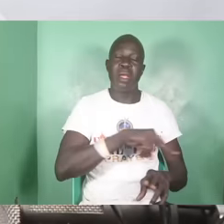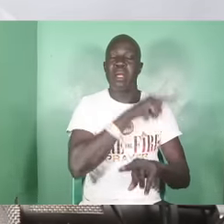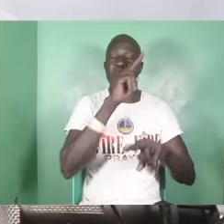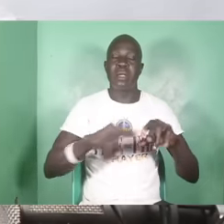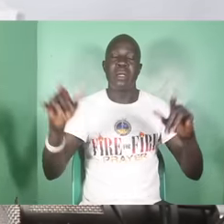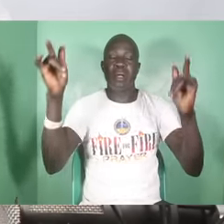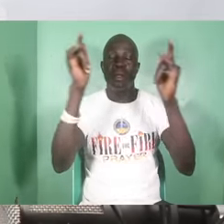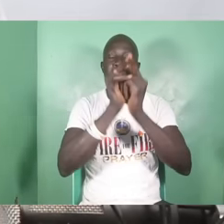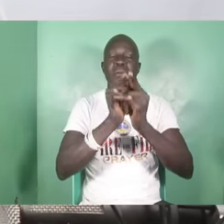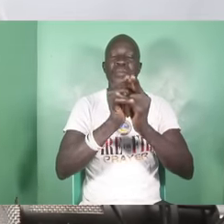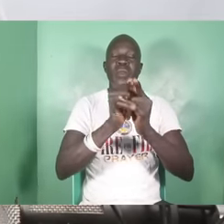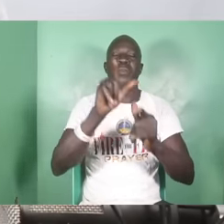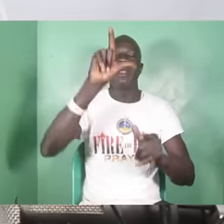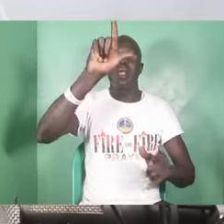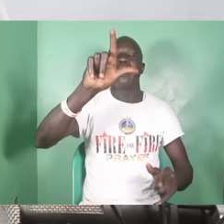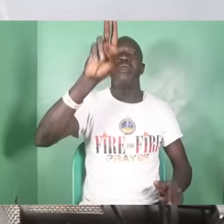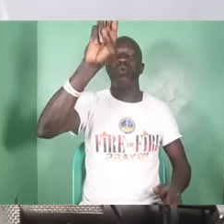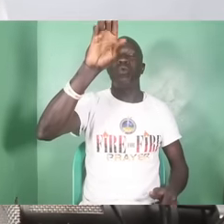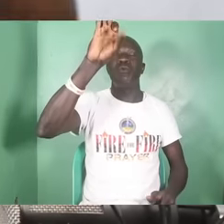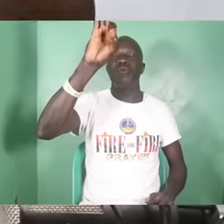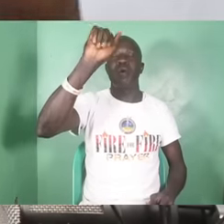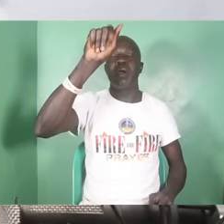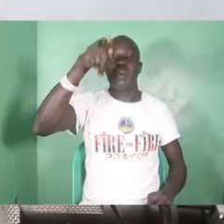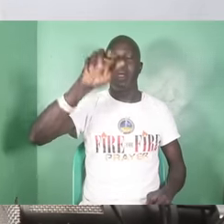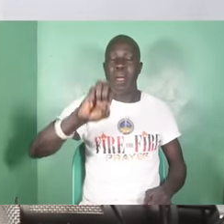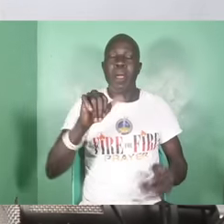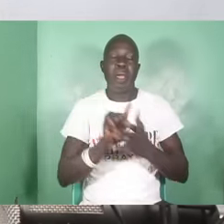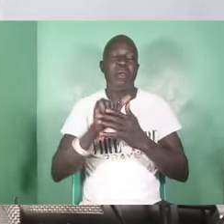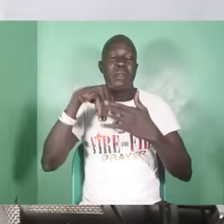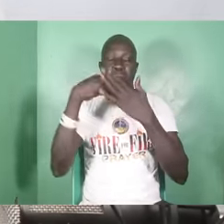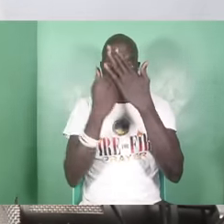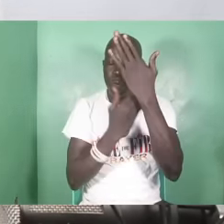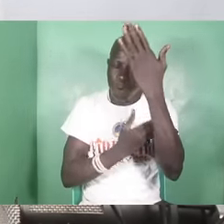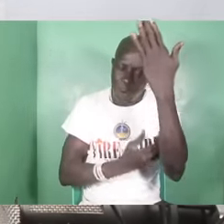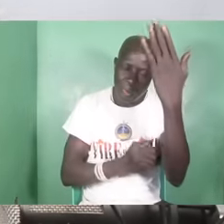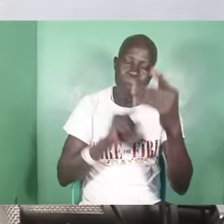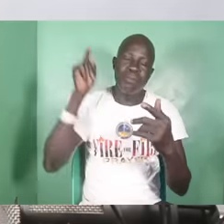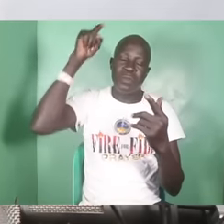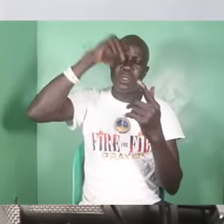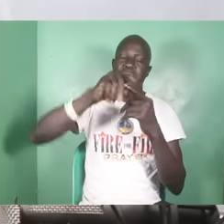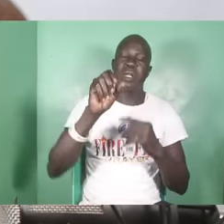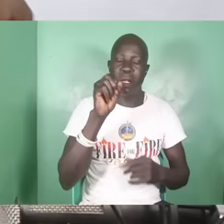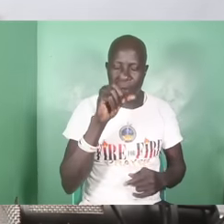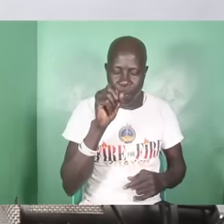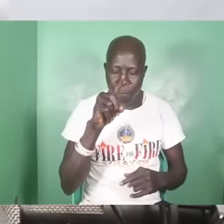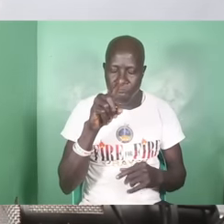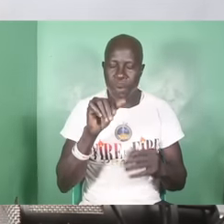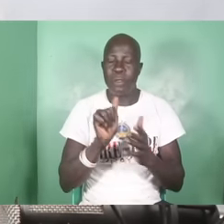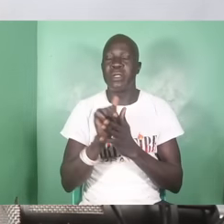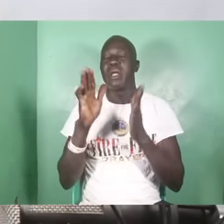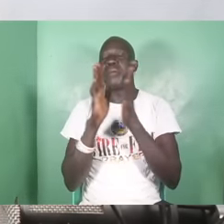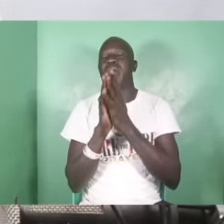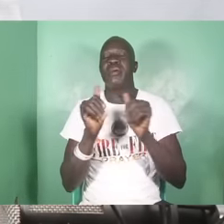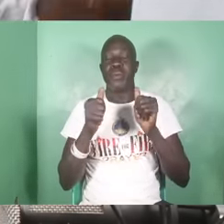national camp, as you fall, tomorrow, very early in the morning, till